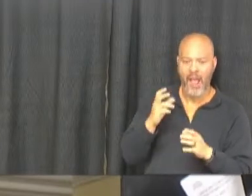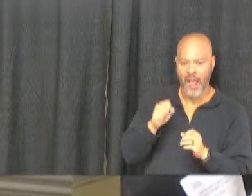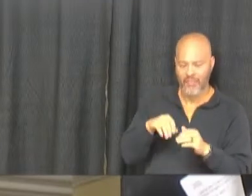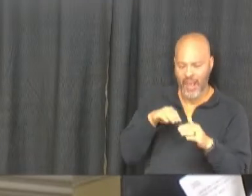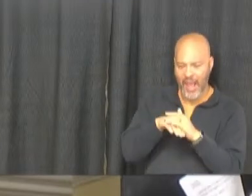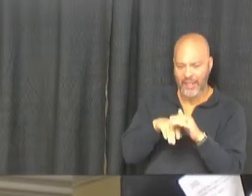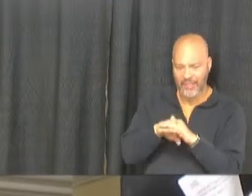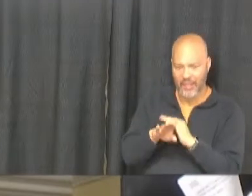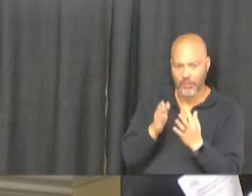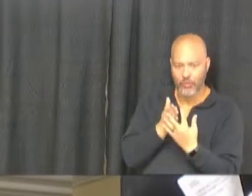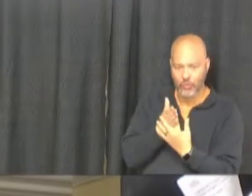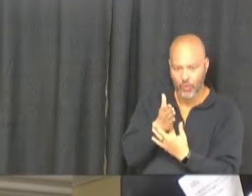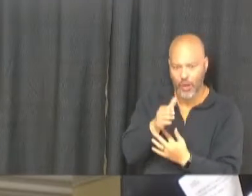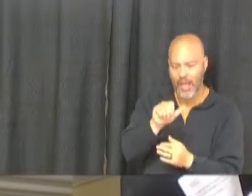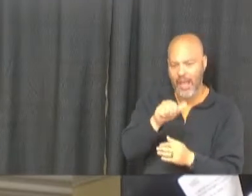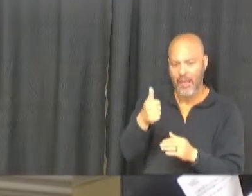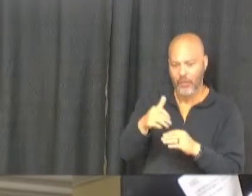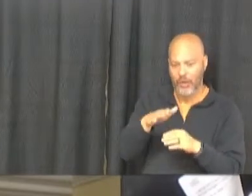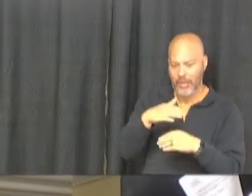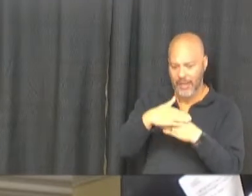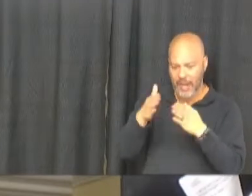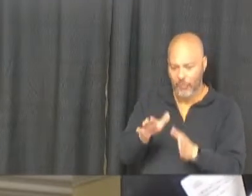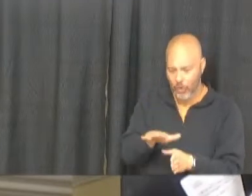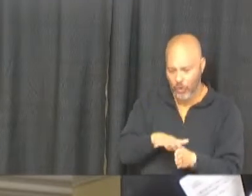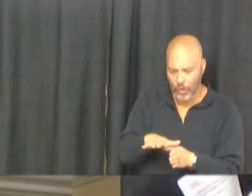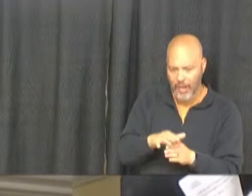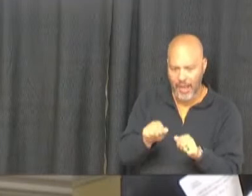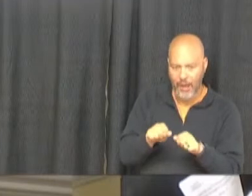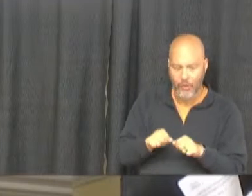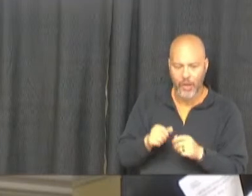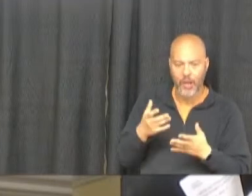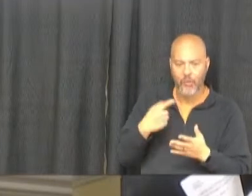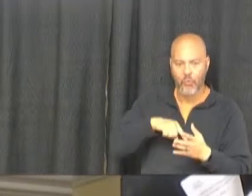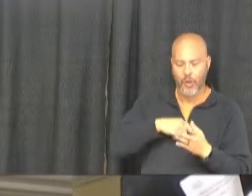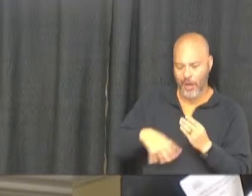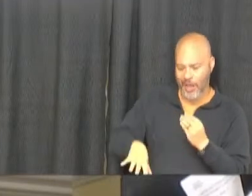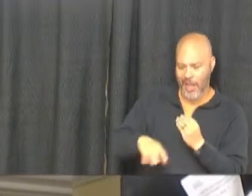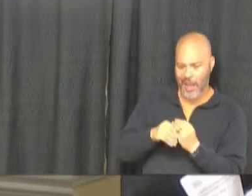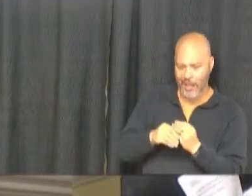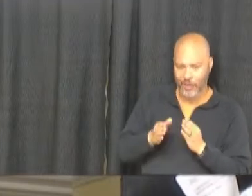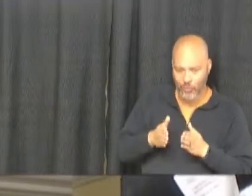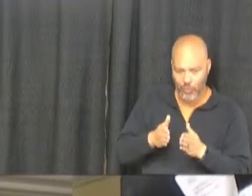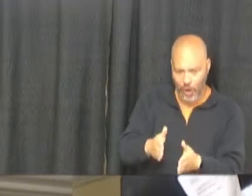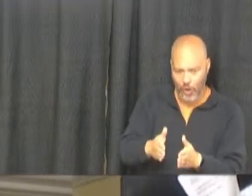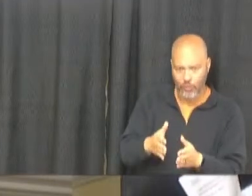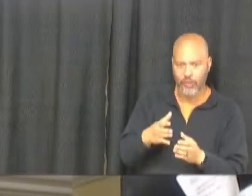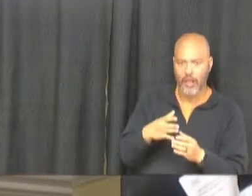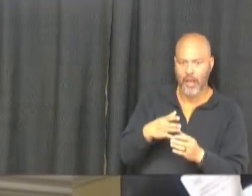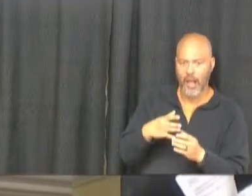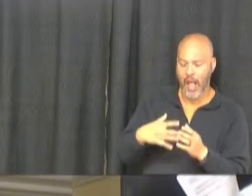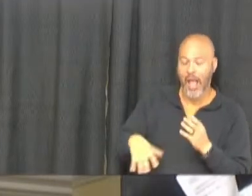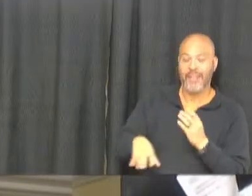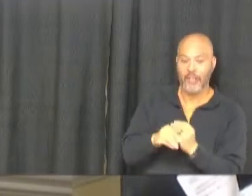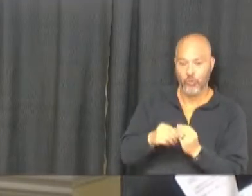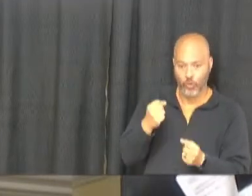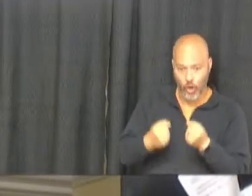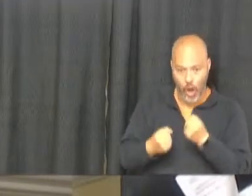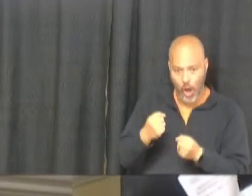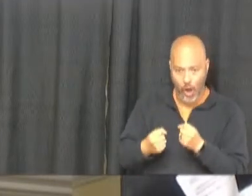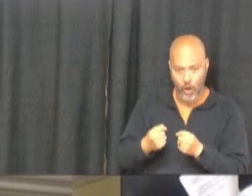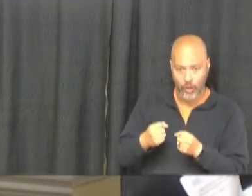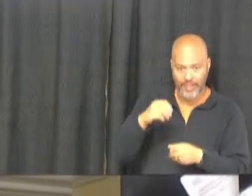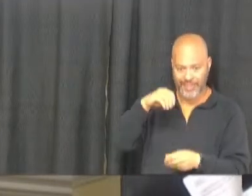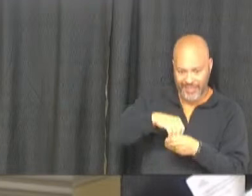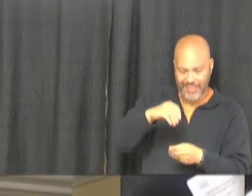to access through other neighborhoods in the back. So we're adding roads and additional cars